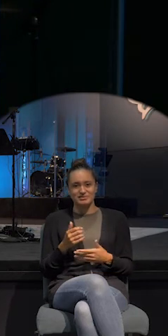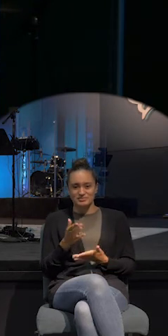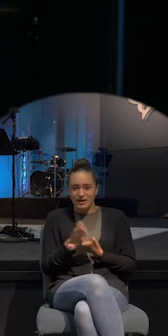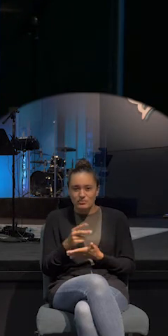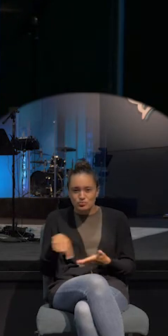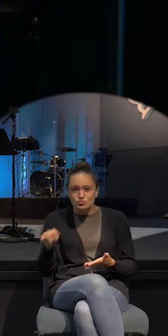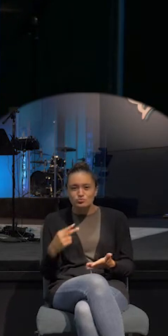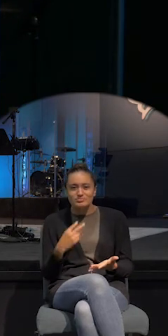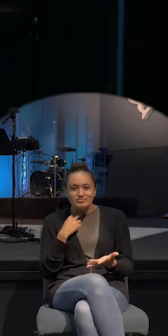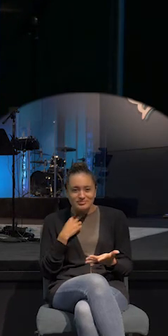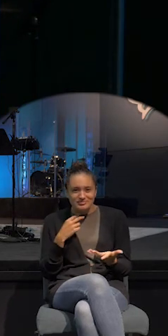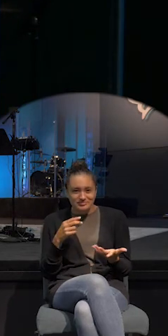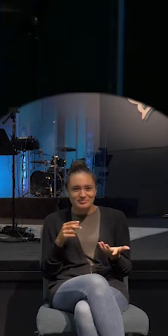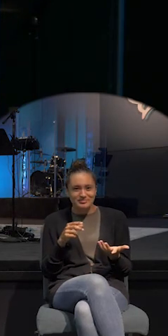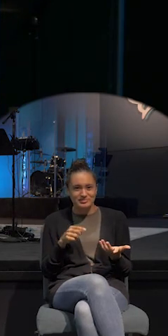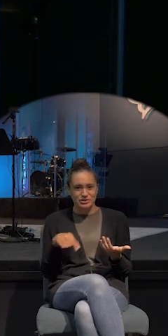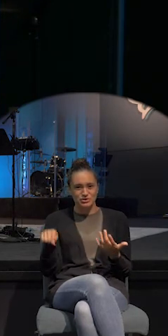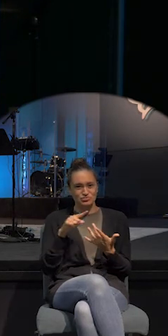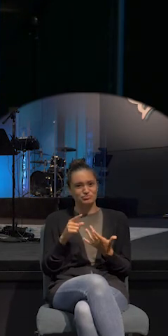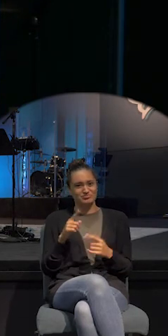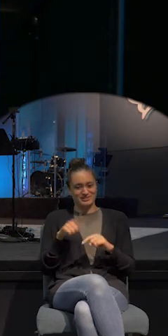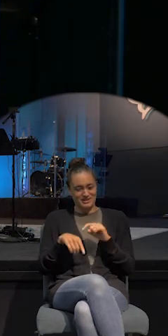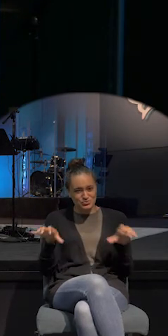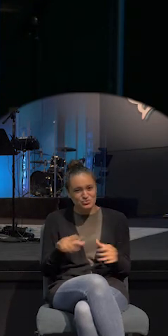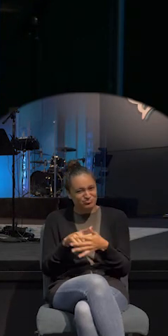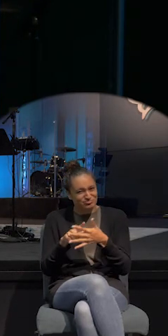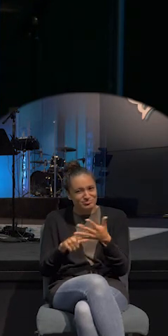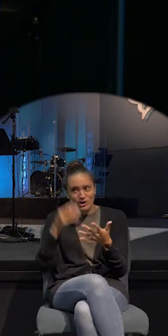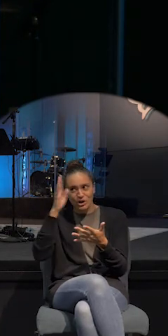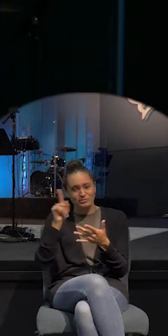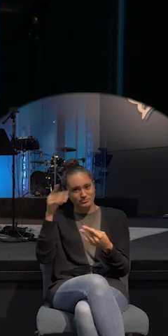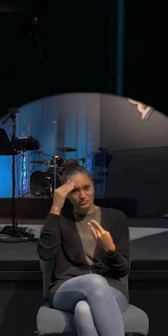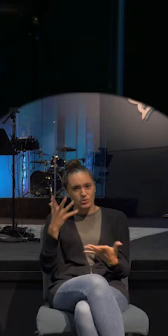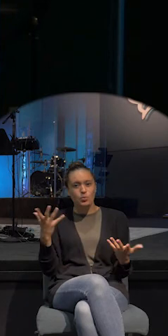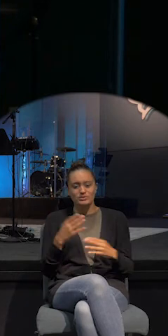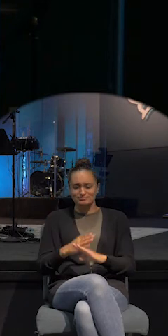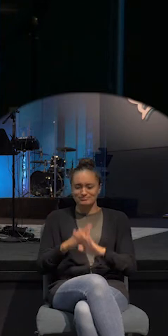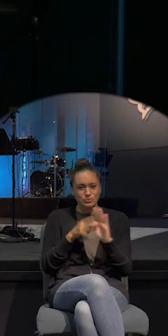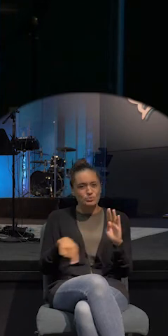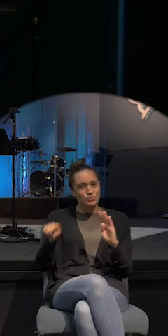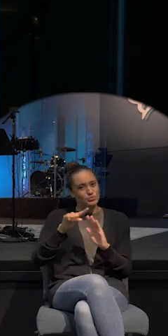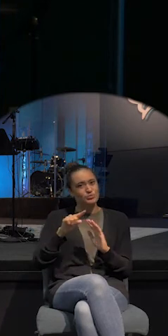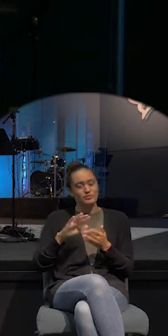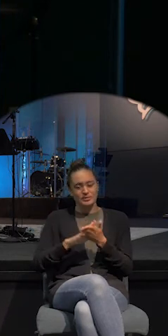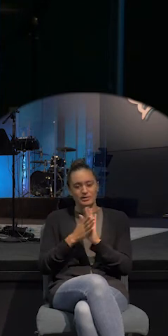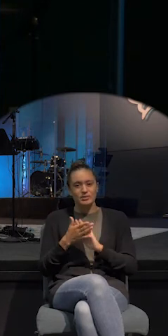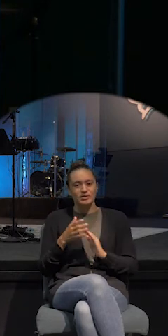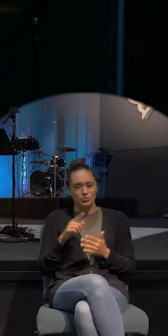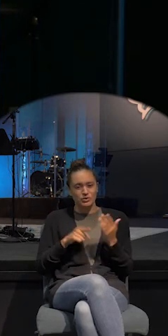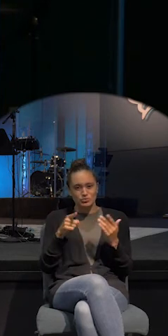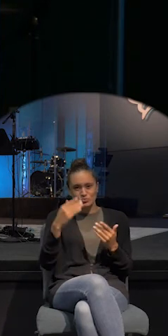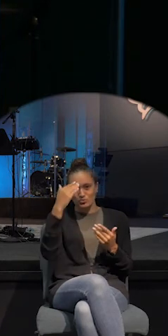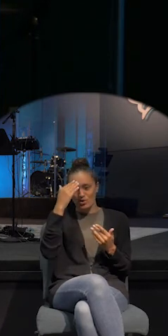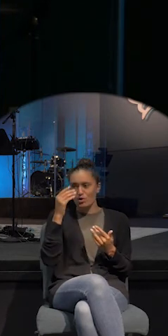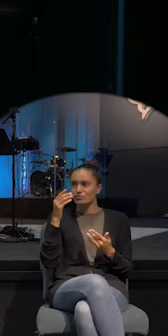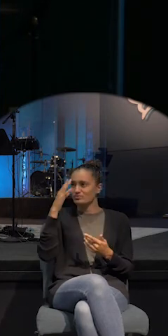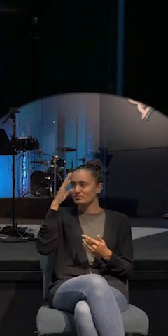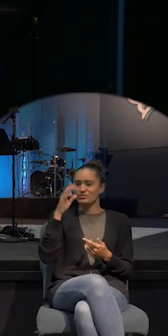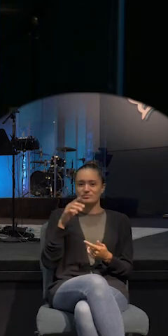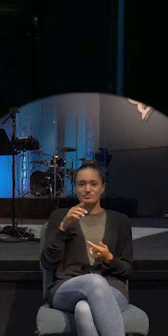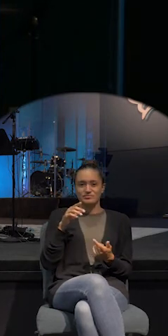you? What is it that is keeping you from being what you know you want to be and what he wants you